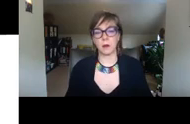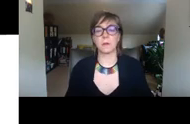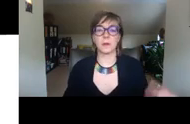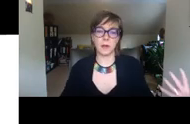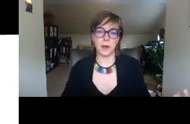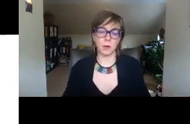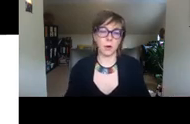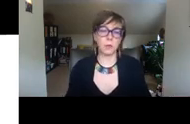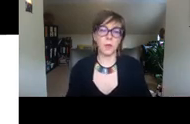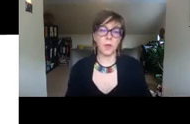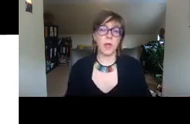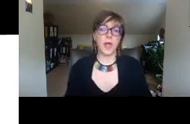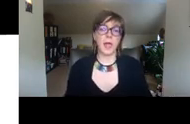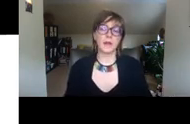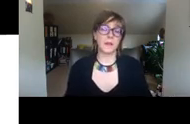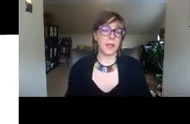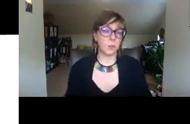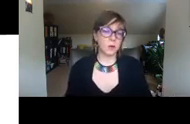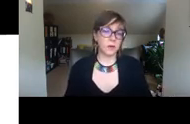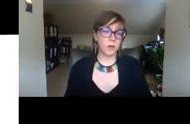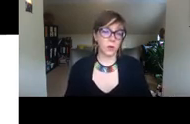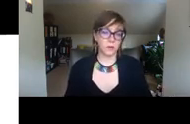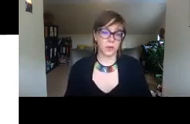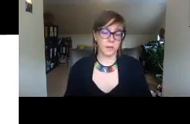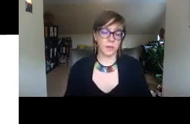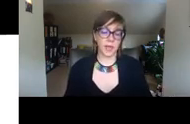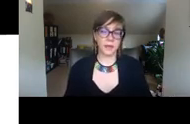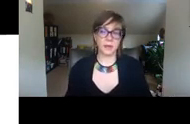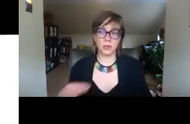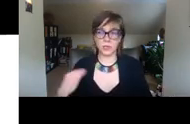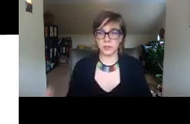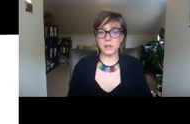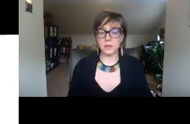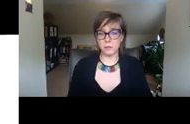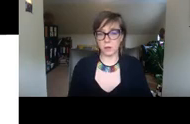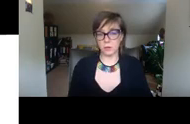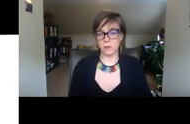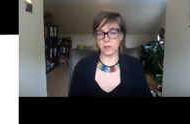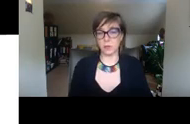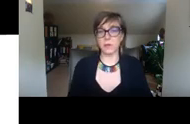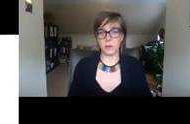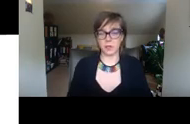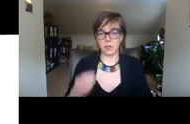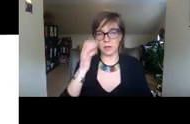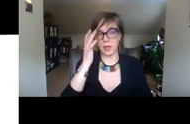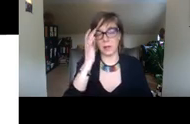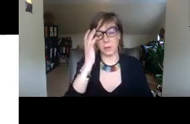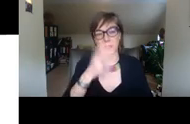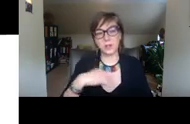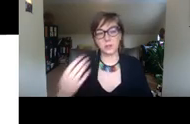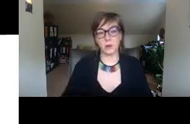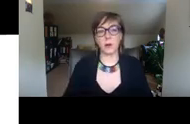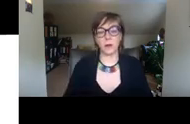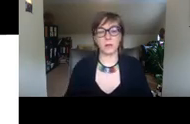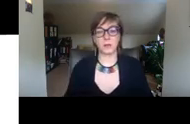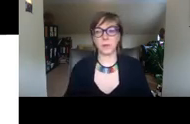in a hub and now are home. And it worked very well for them. And she's done surveys with the patients, and the